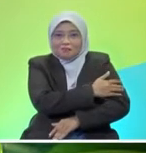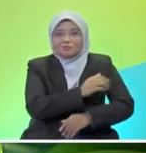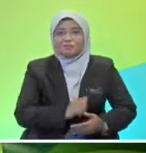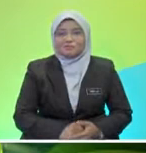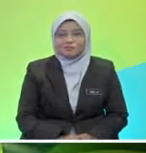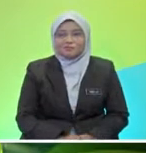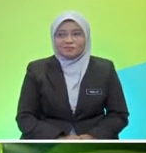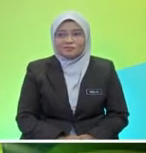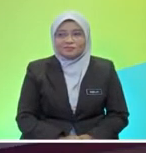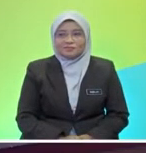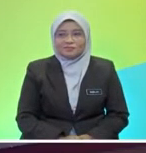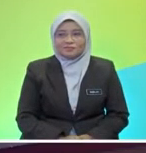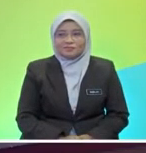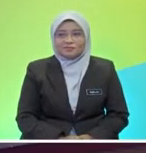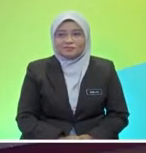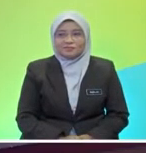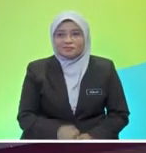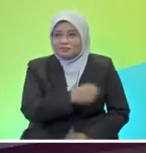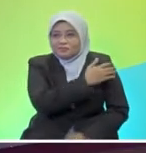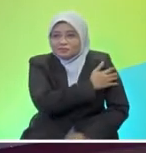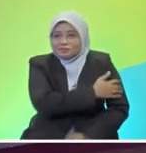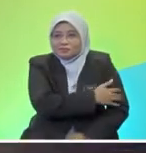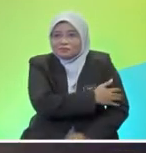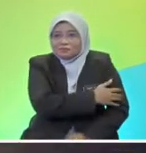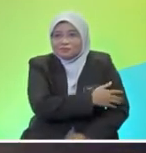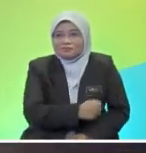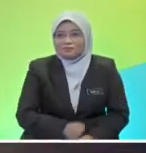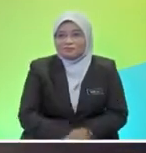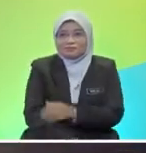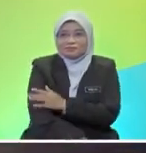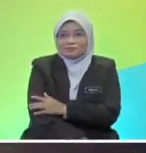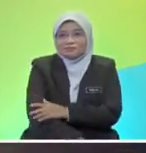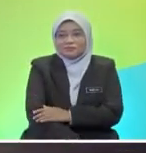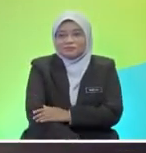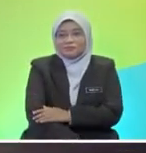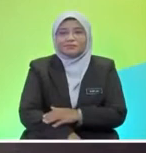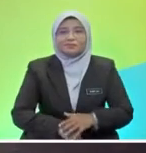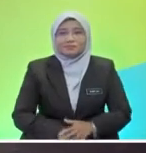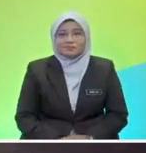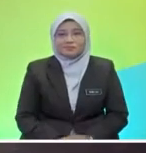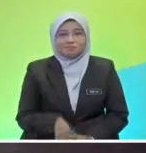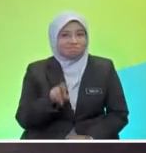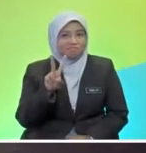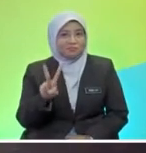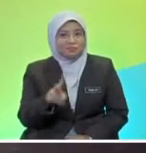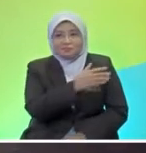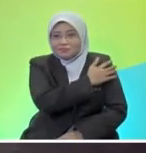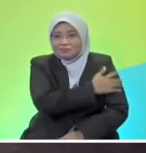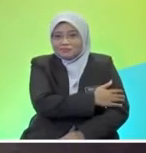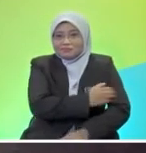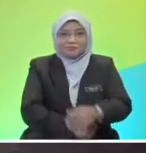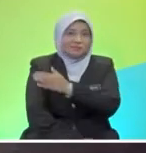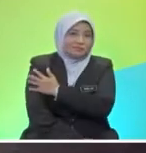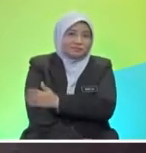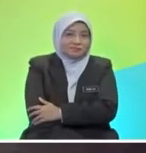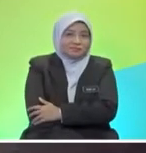one side we call it arm, both sides we call it arms, okay? Oh. So how many